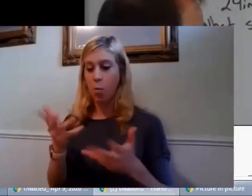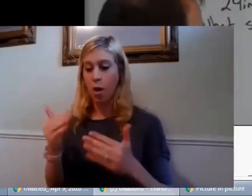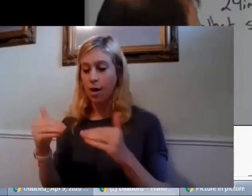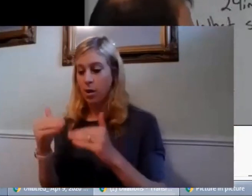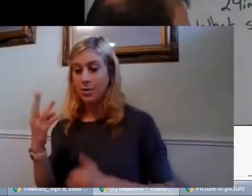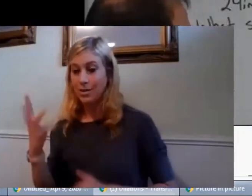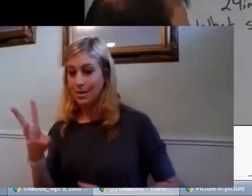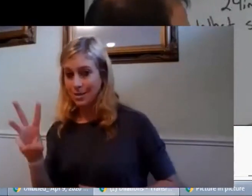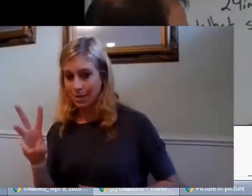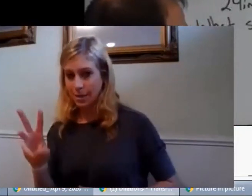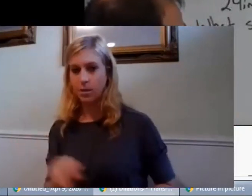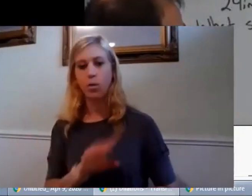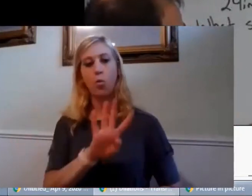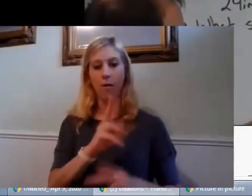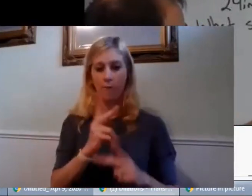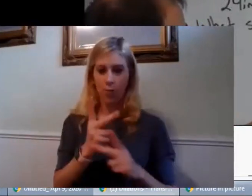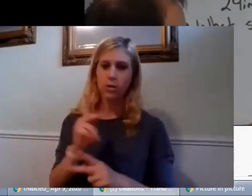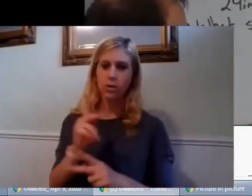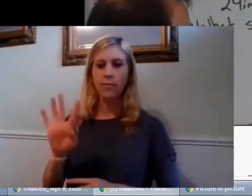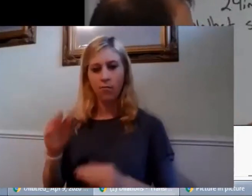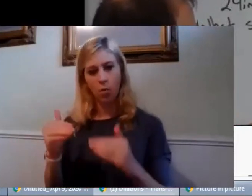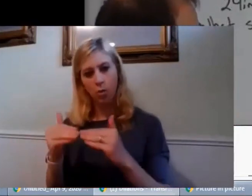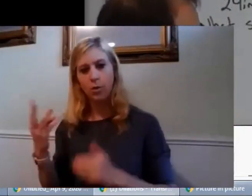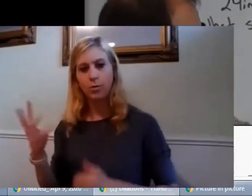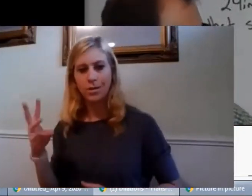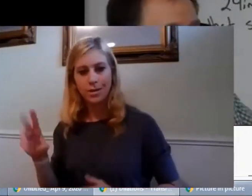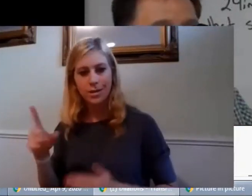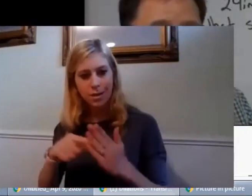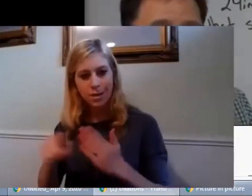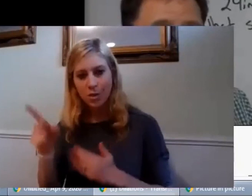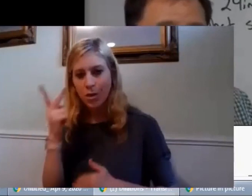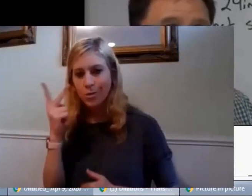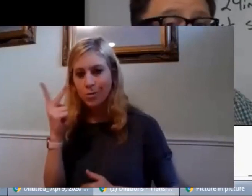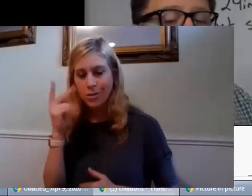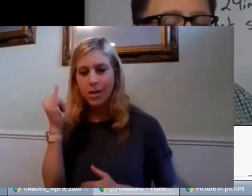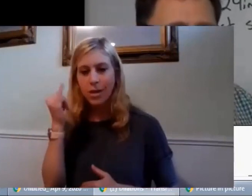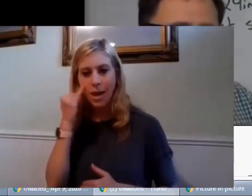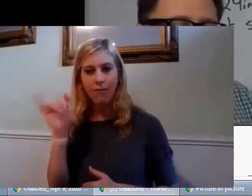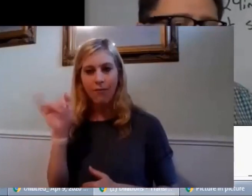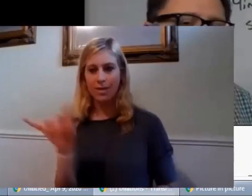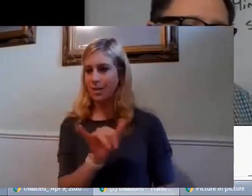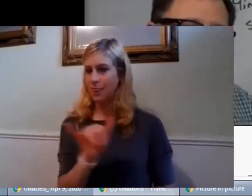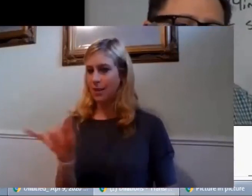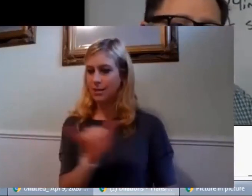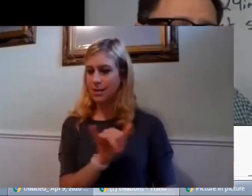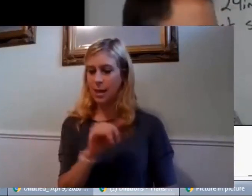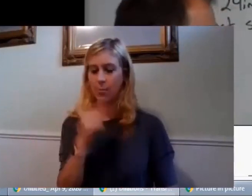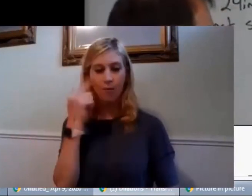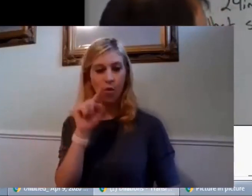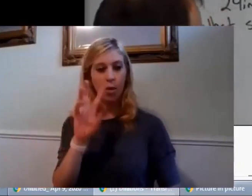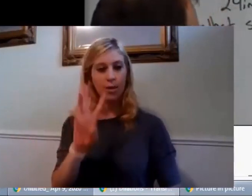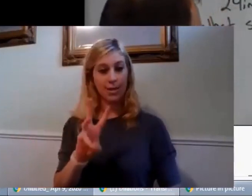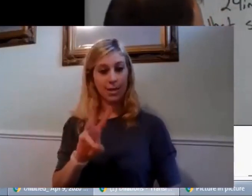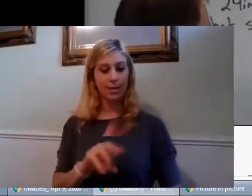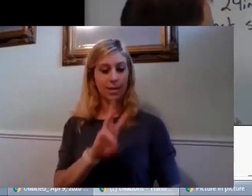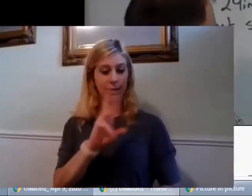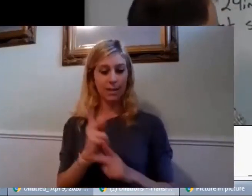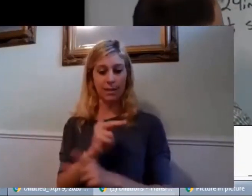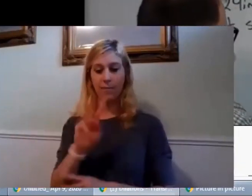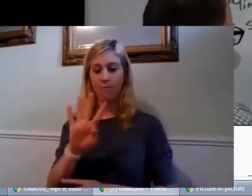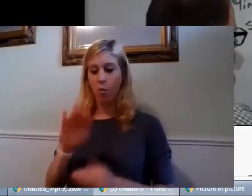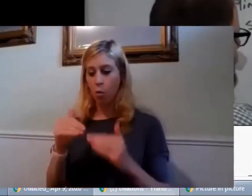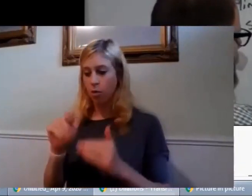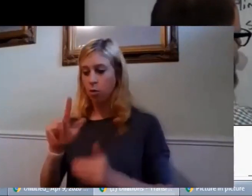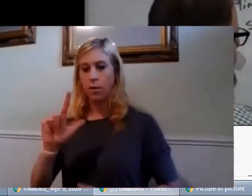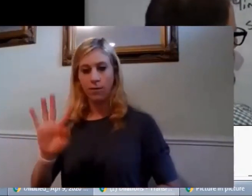see if that's the same thing here for 6. 6 times 4 is 24. So we're going to enlarge it by a factor of